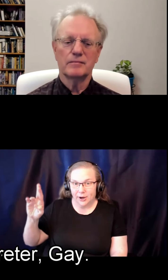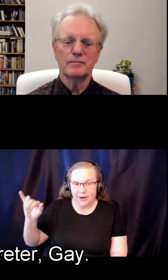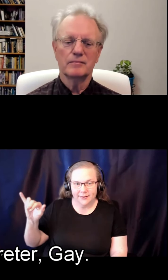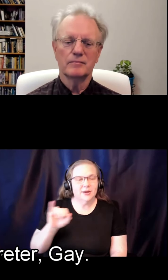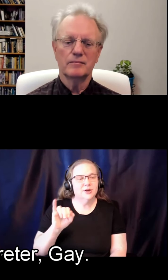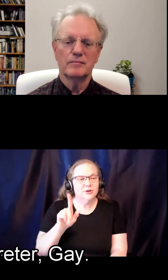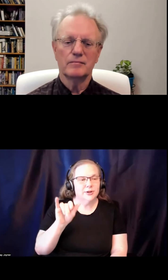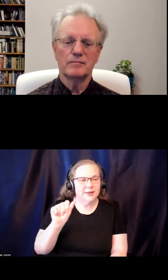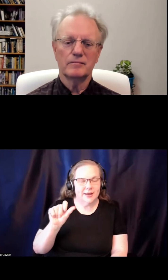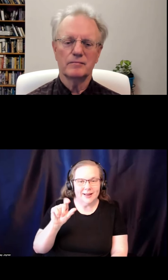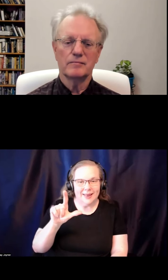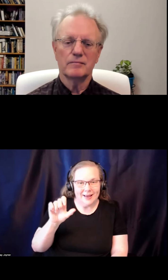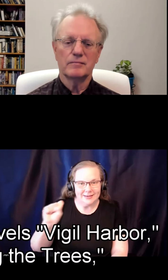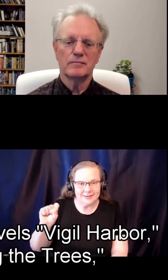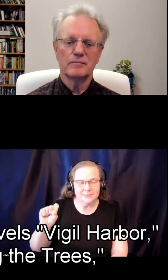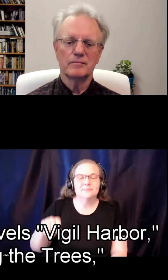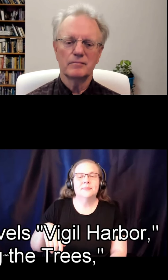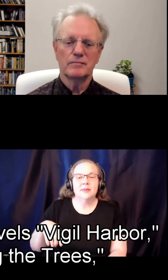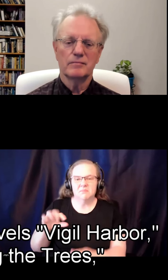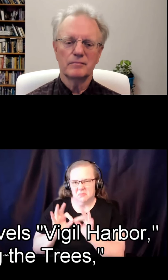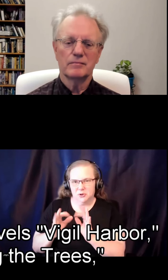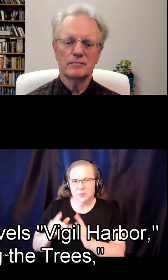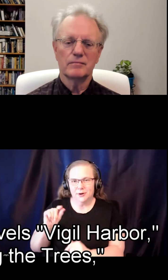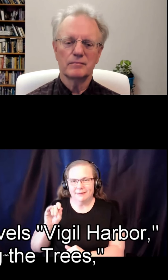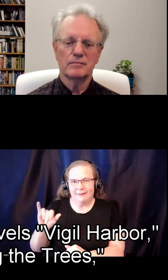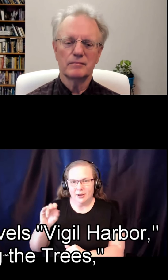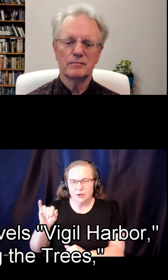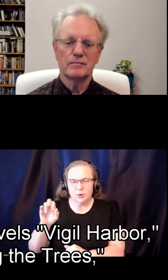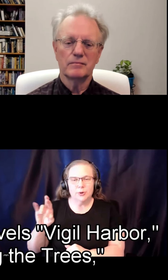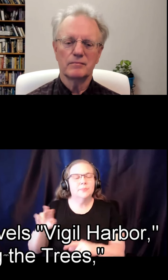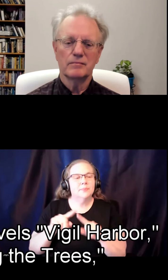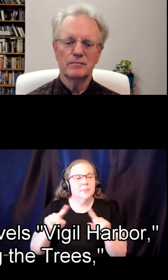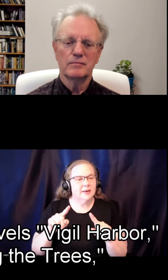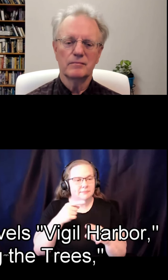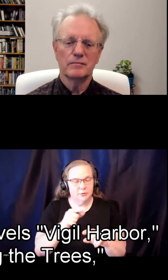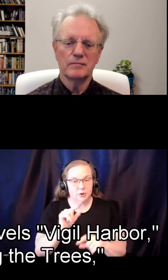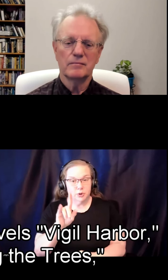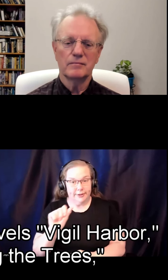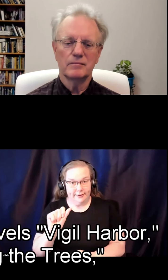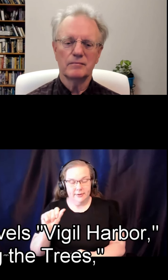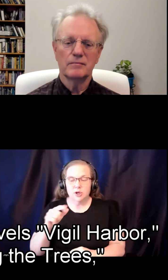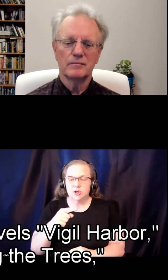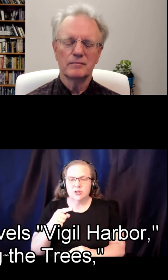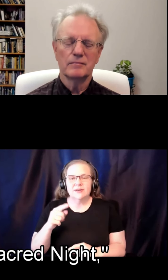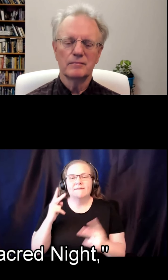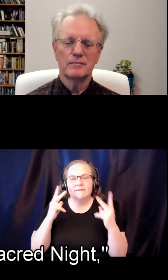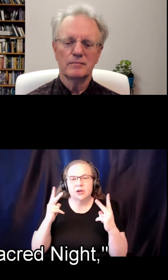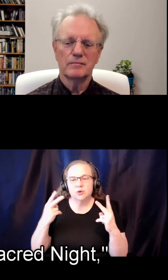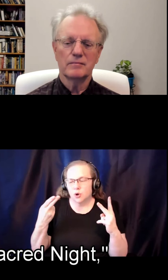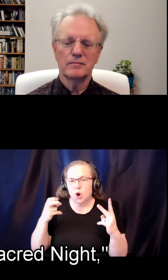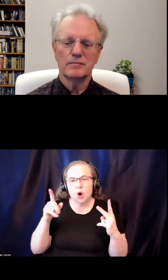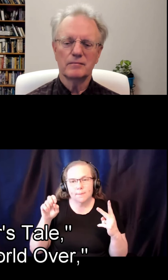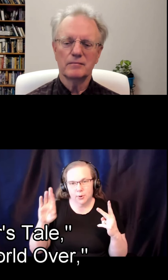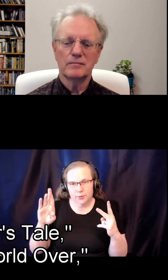ASL interpreter Gay. Julia is the author of novels Vigil Harbor, A House Among the Trees, and The